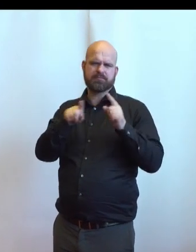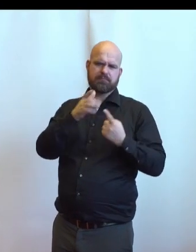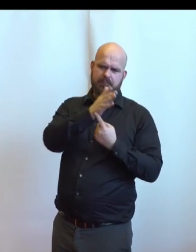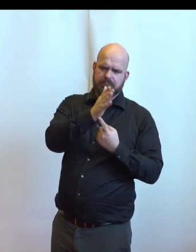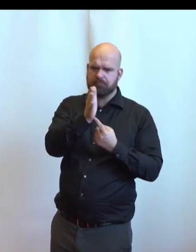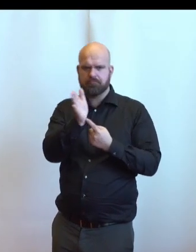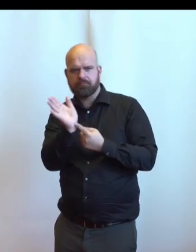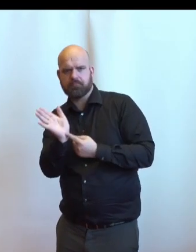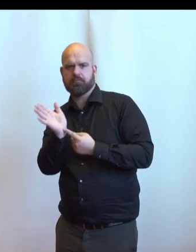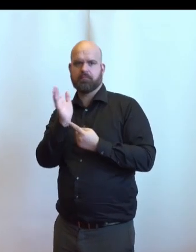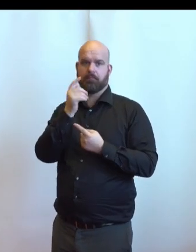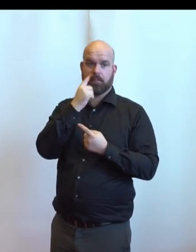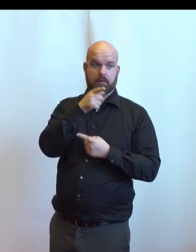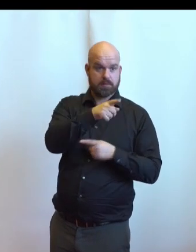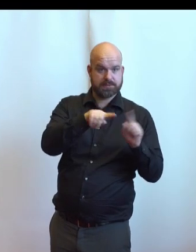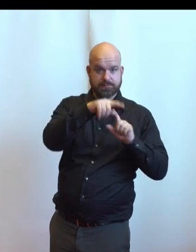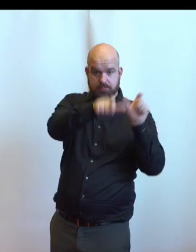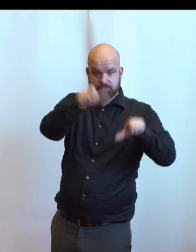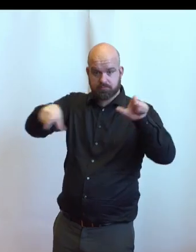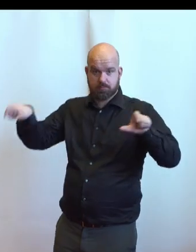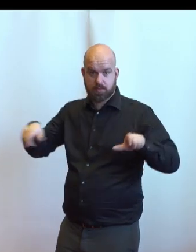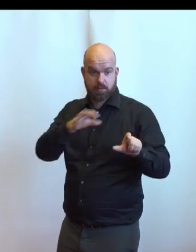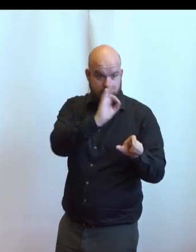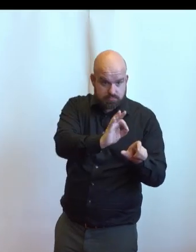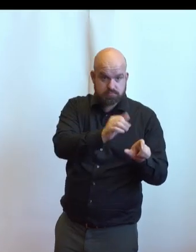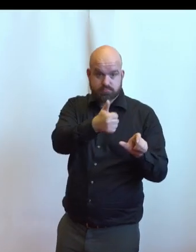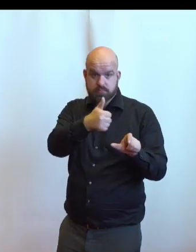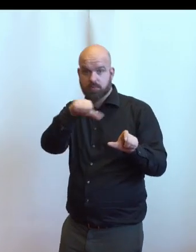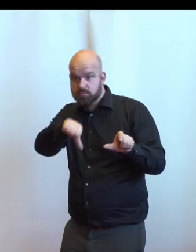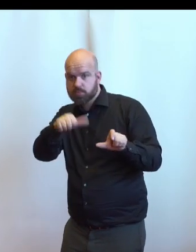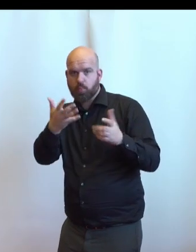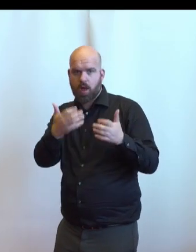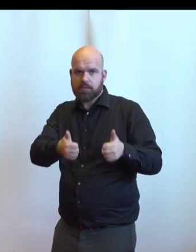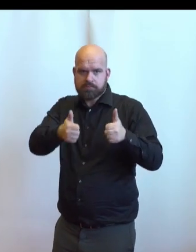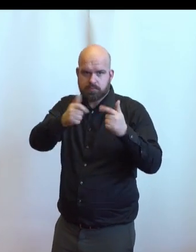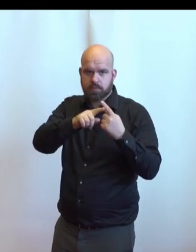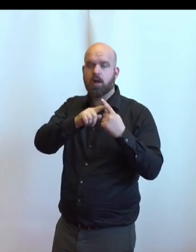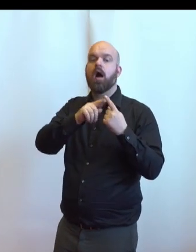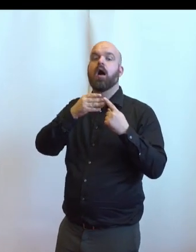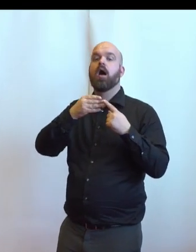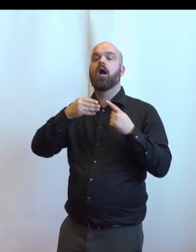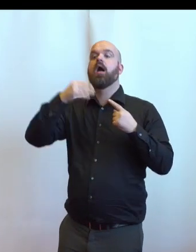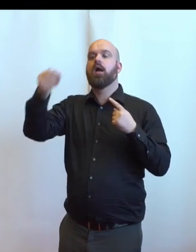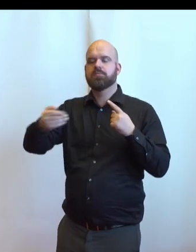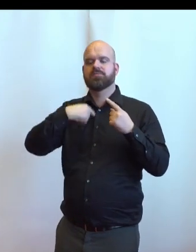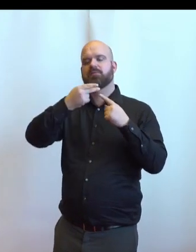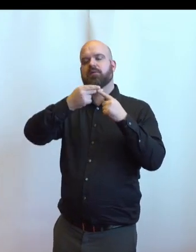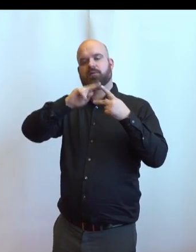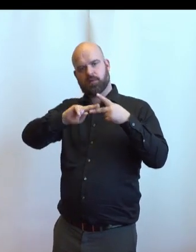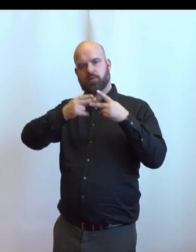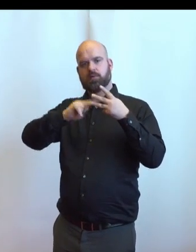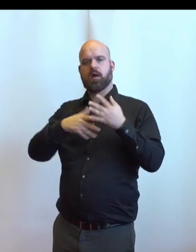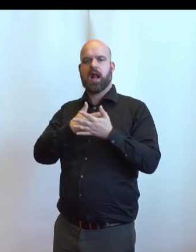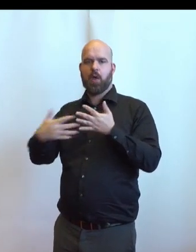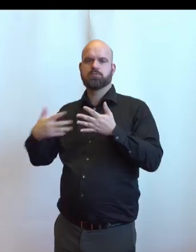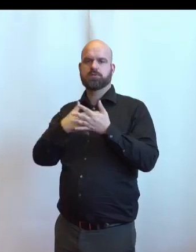internal employees telling us if it works, what need to improve, and then we will go to the next steps in terms of language. For sure, we know that there are some markets that